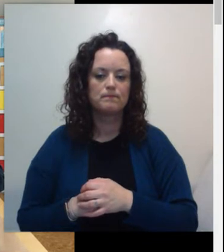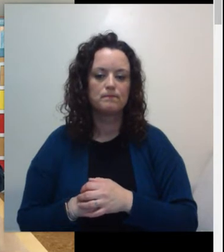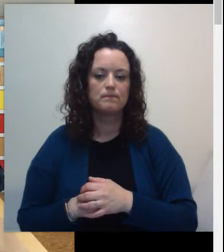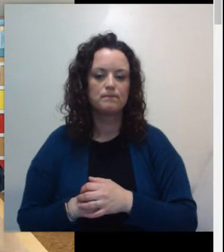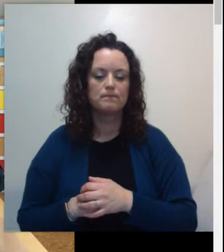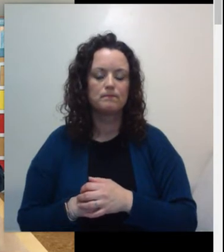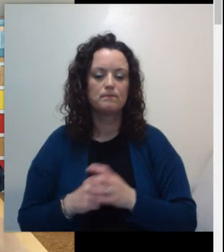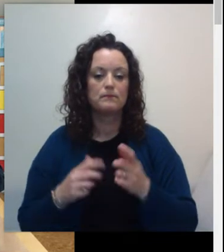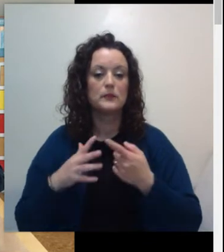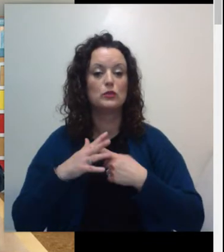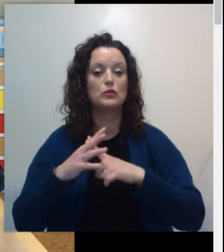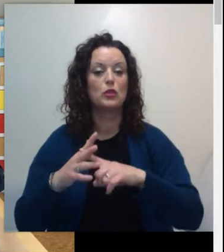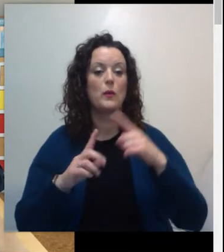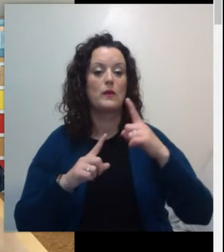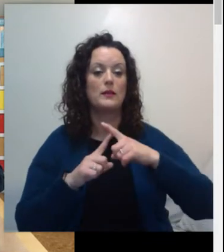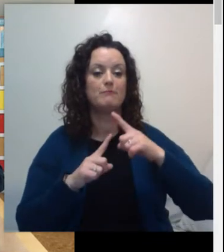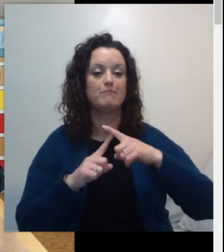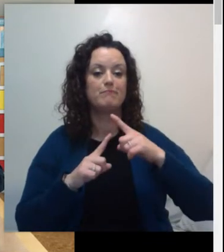t-shirt.